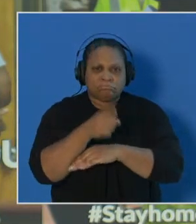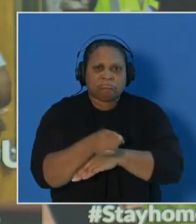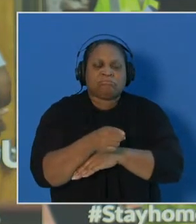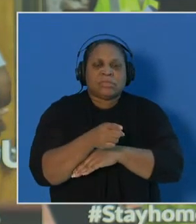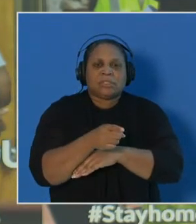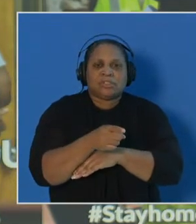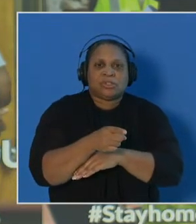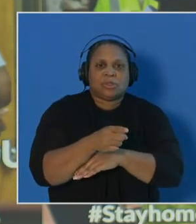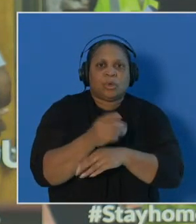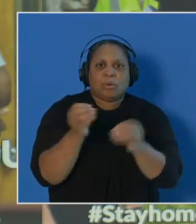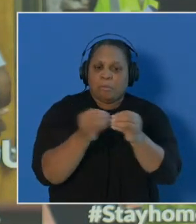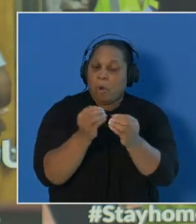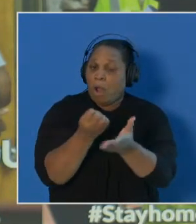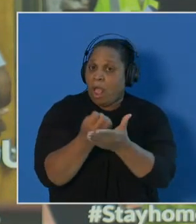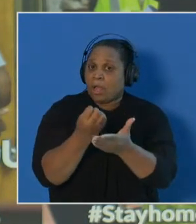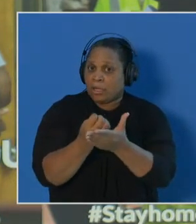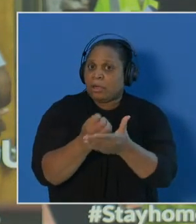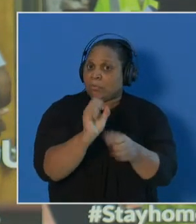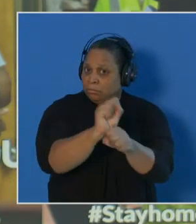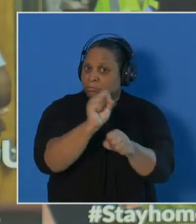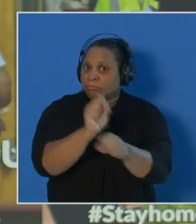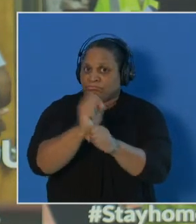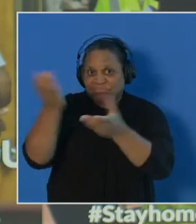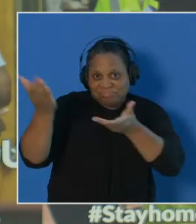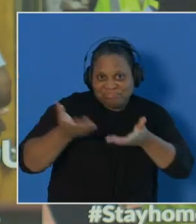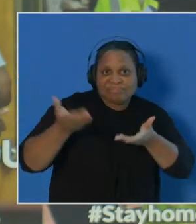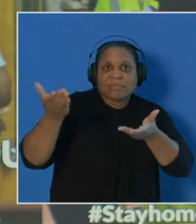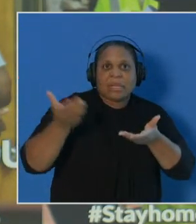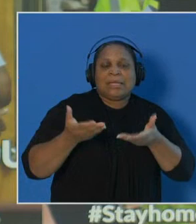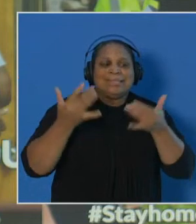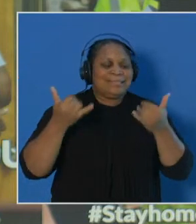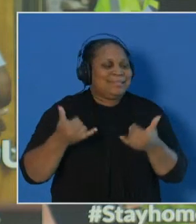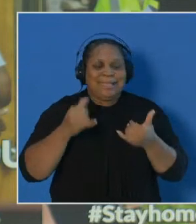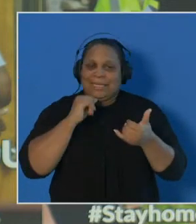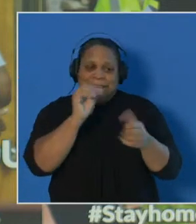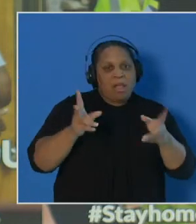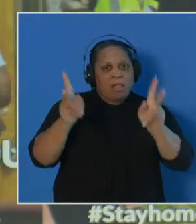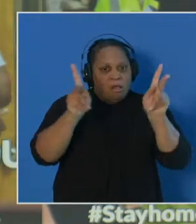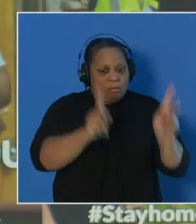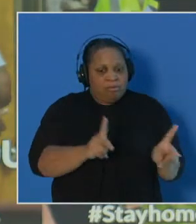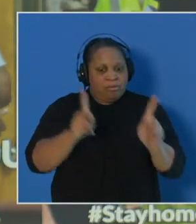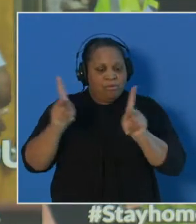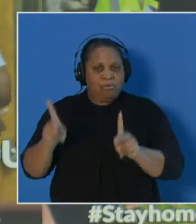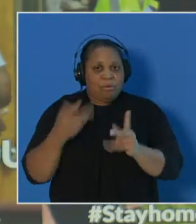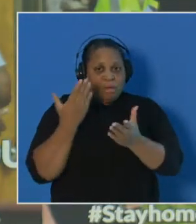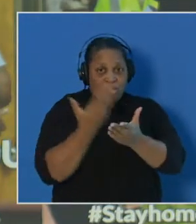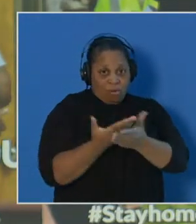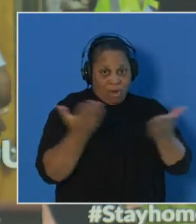more economic activity. Today marks not just the beginning of phase,